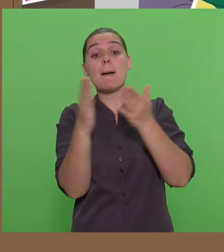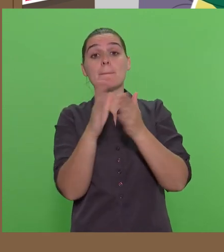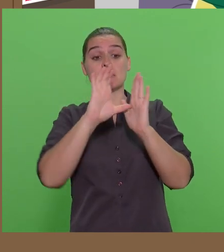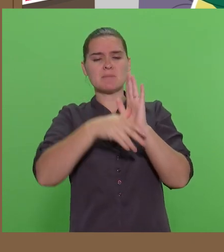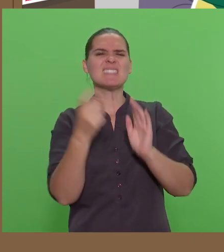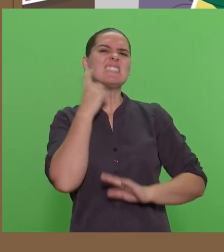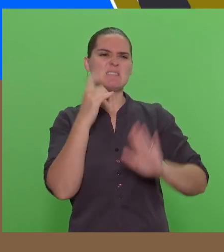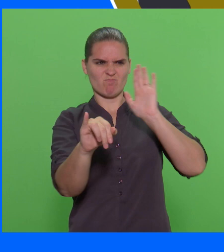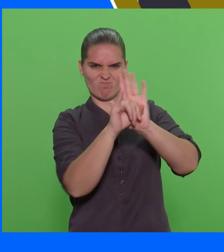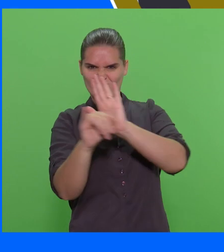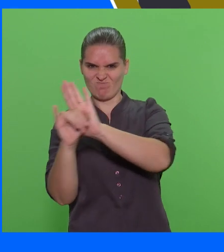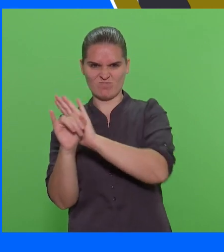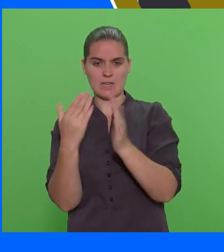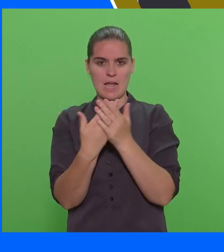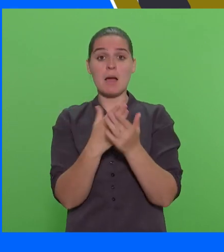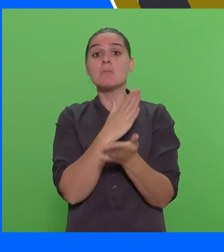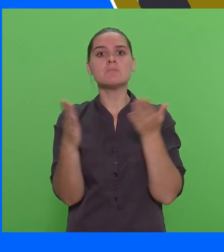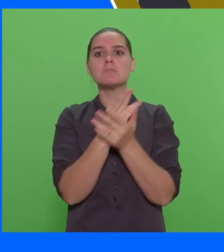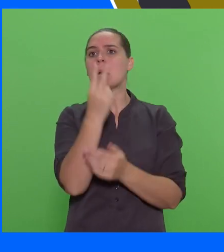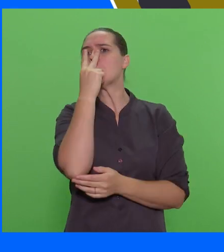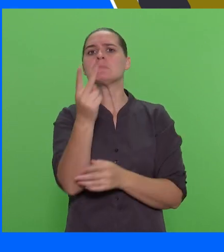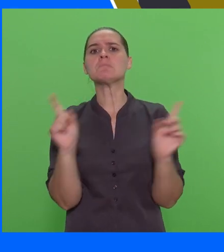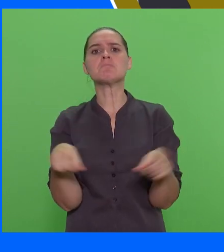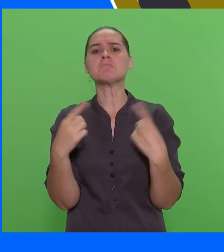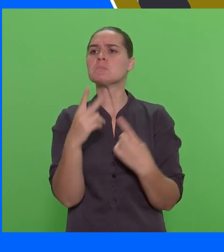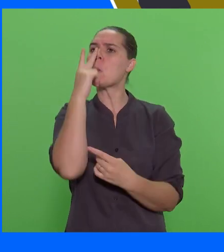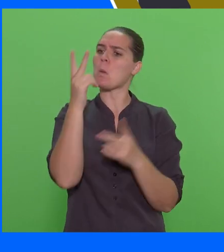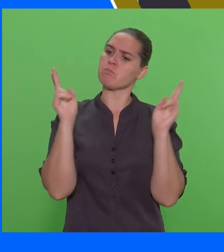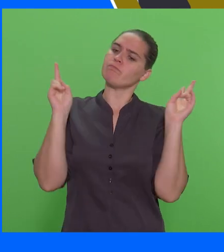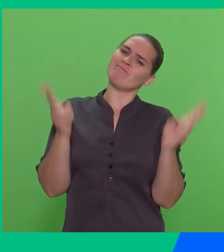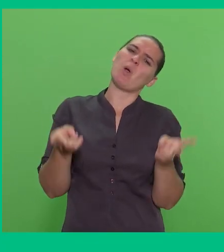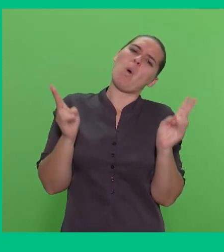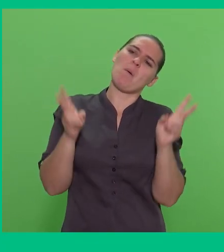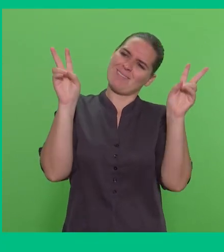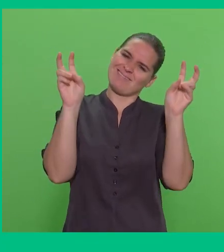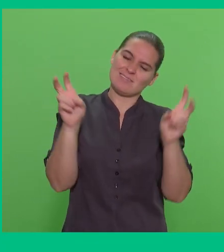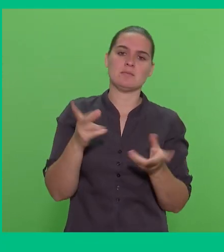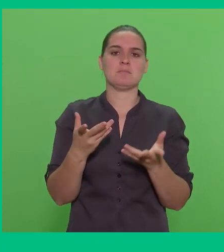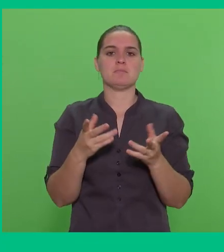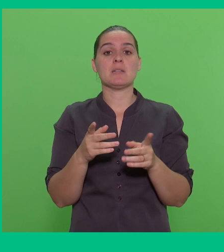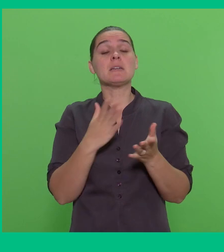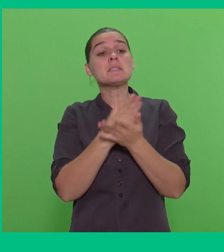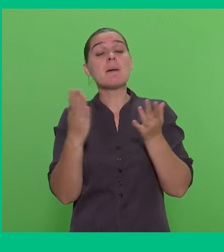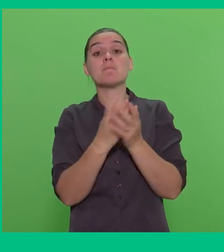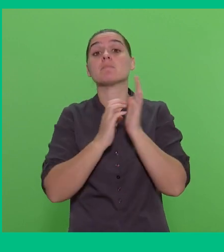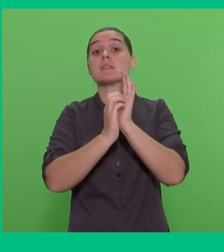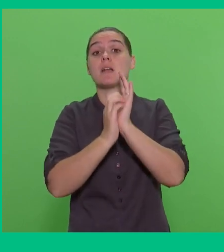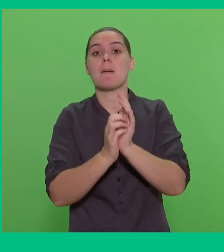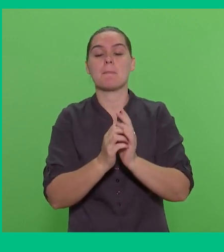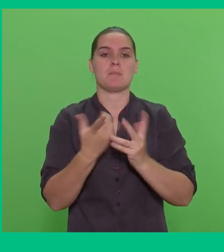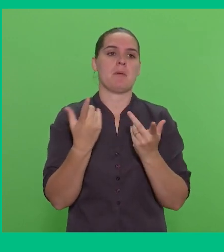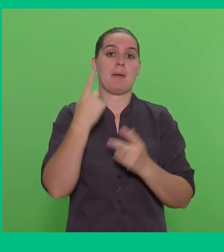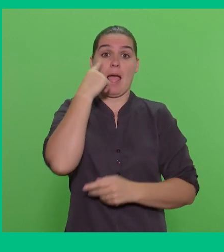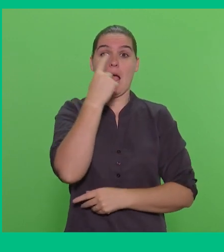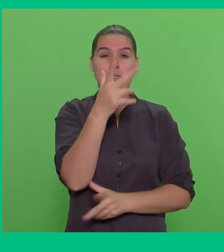life. Some disabilities can be seen and others can't. And some disabilities have already been normalized.